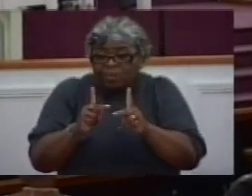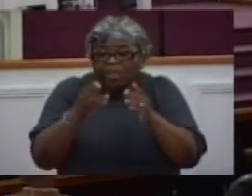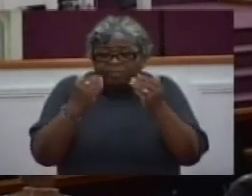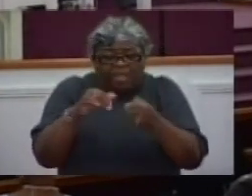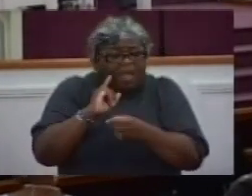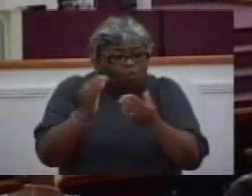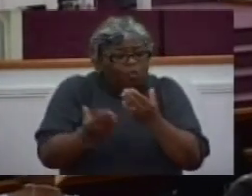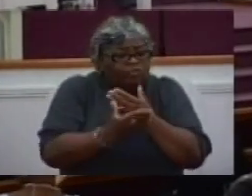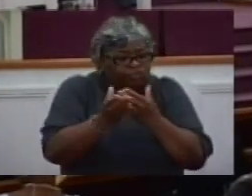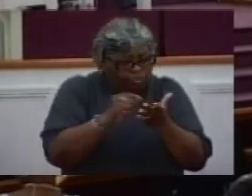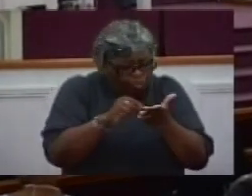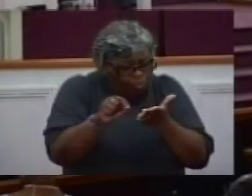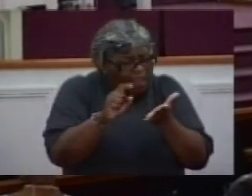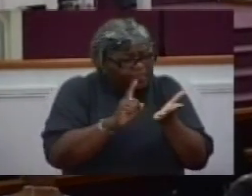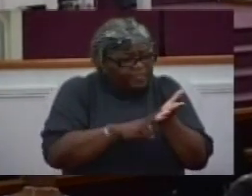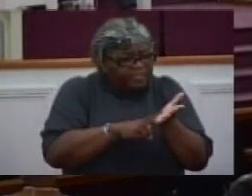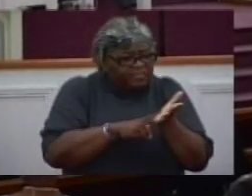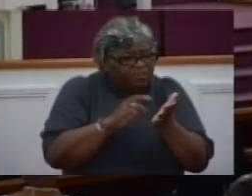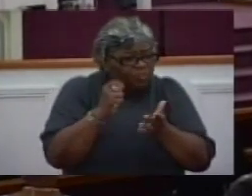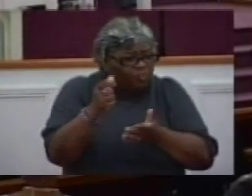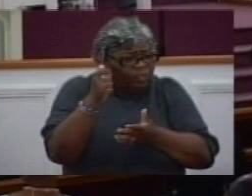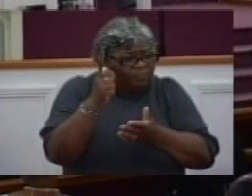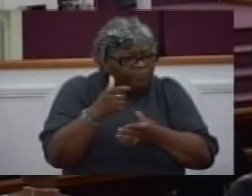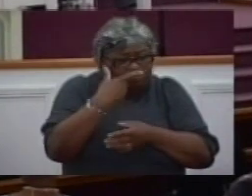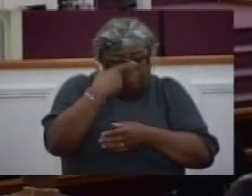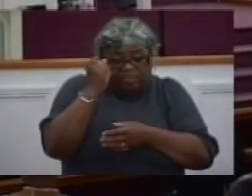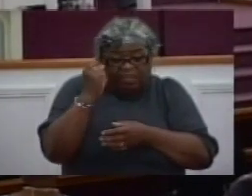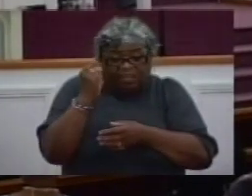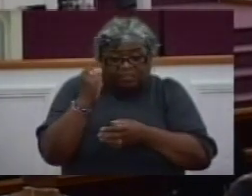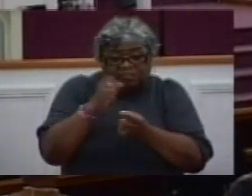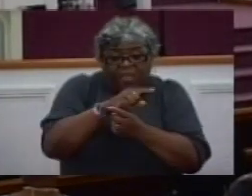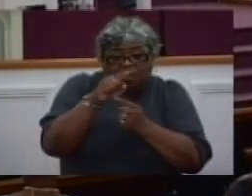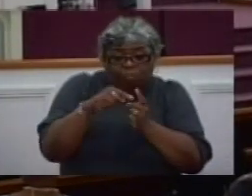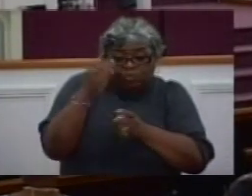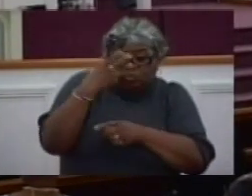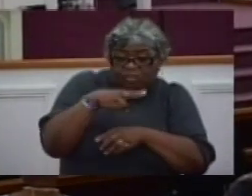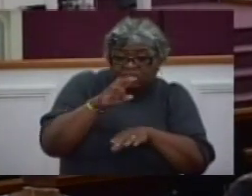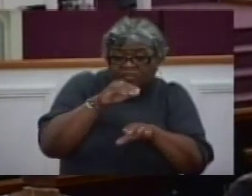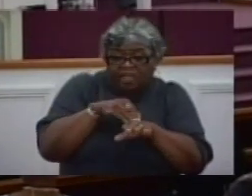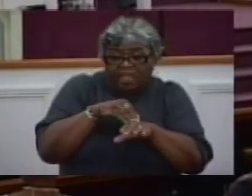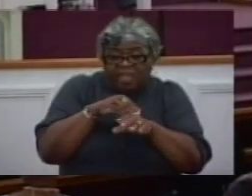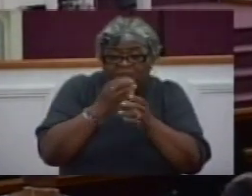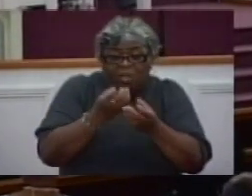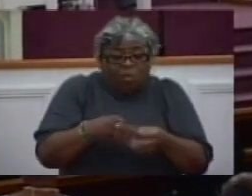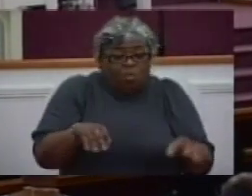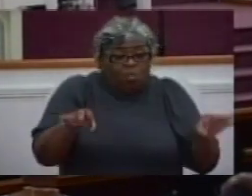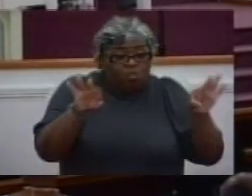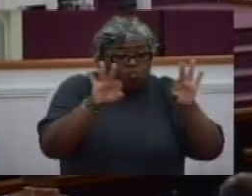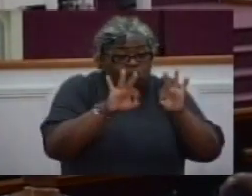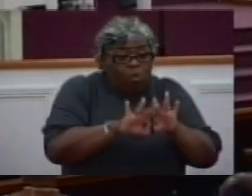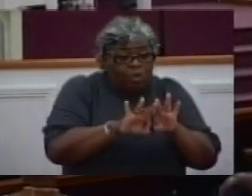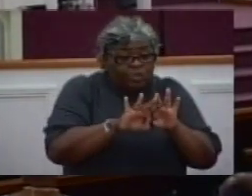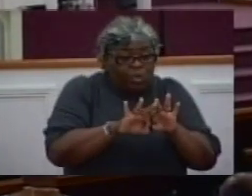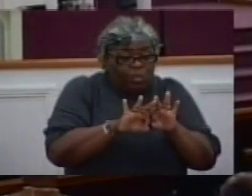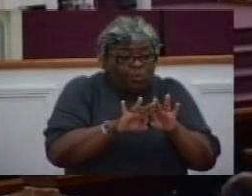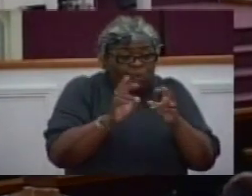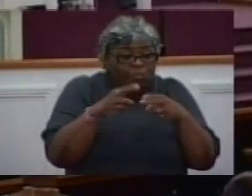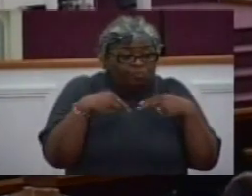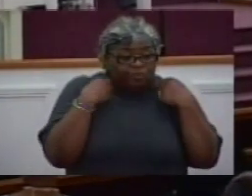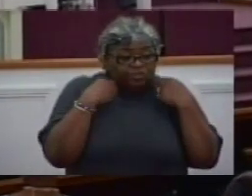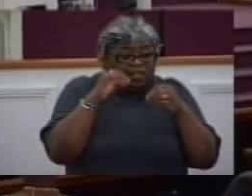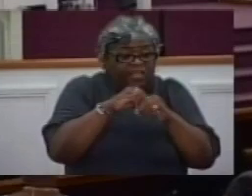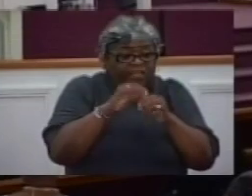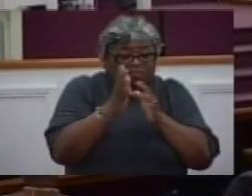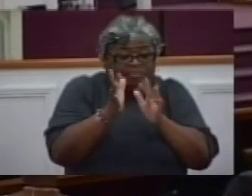I want y'all to write this down right quick, because when you look at royal priesthood in the book